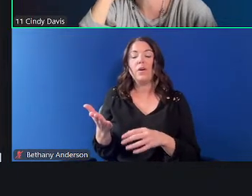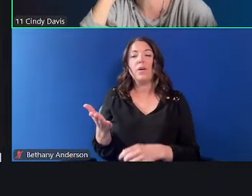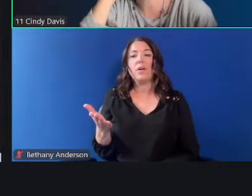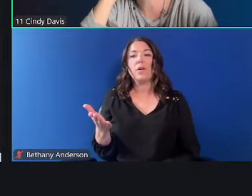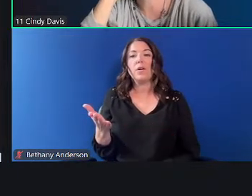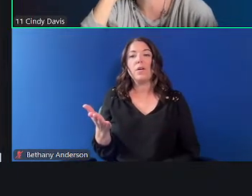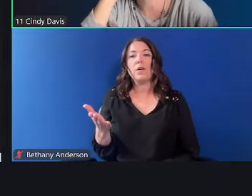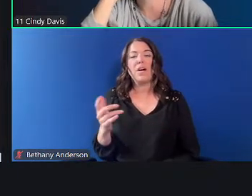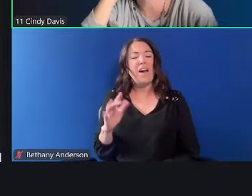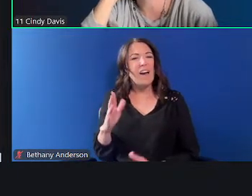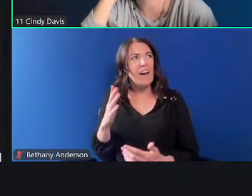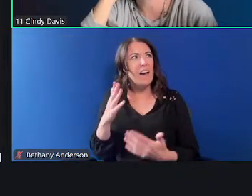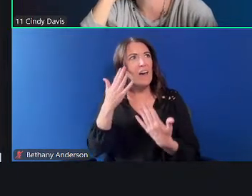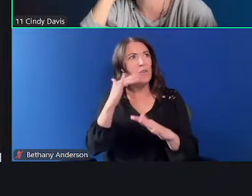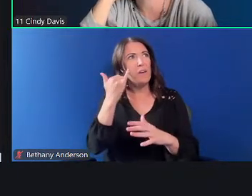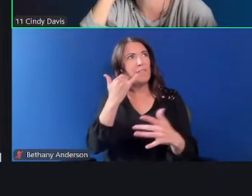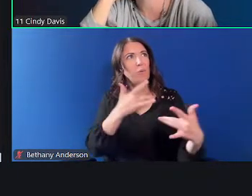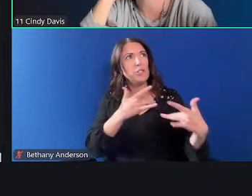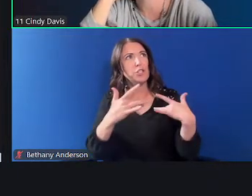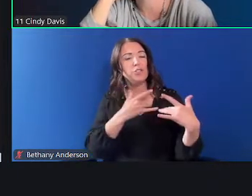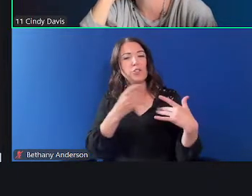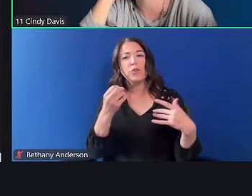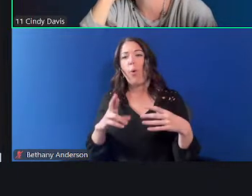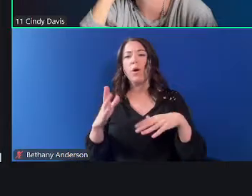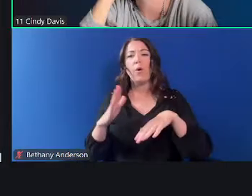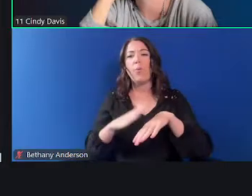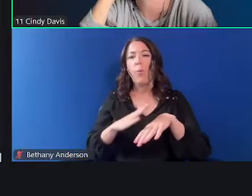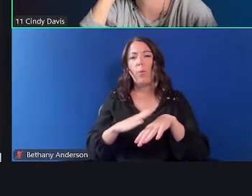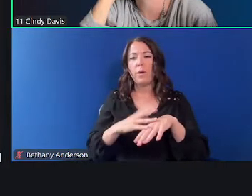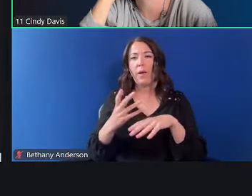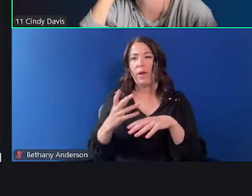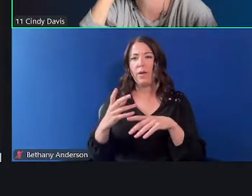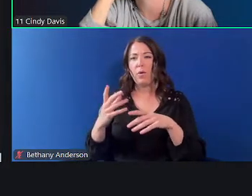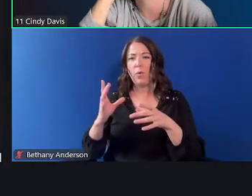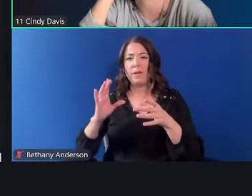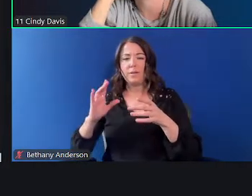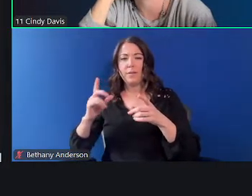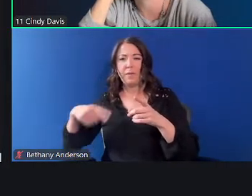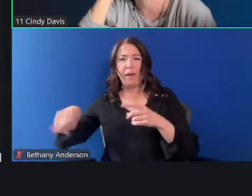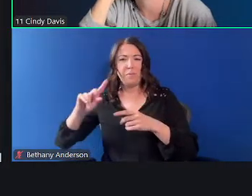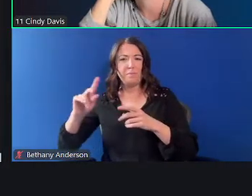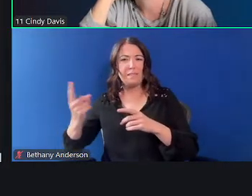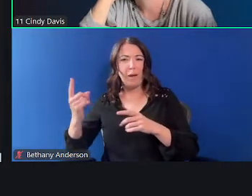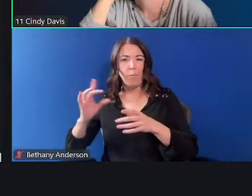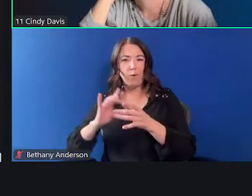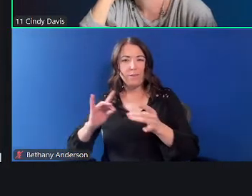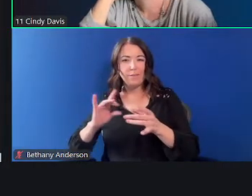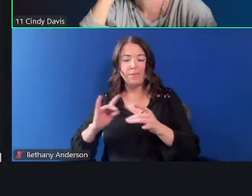I don't know if it was a concern, but a warning was expressed to be careful not to,